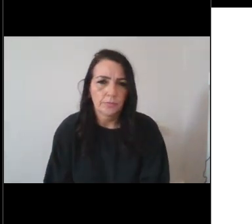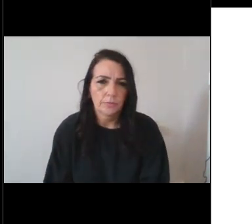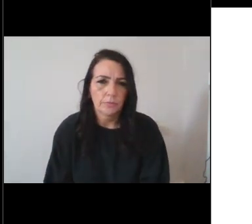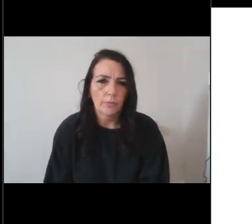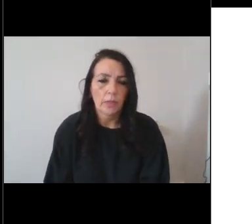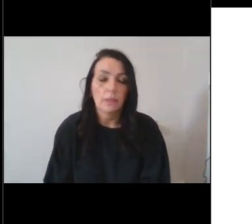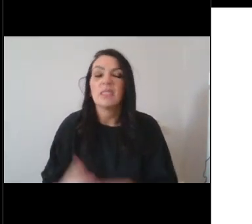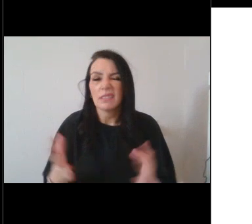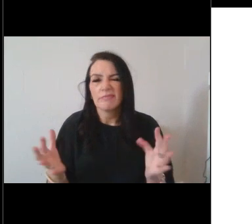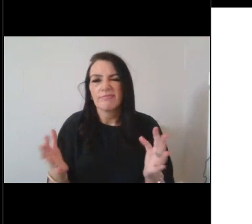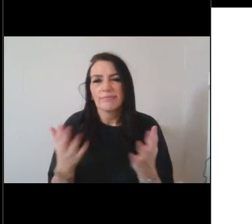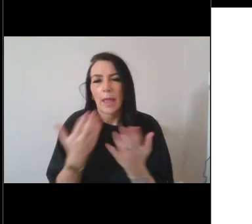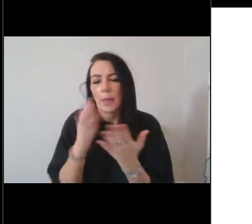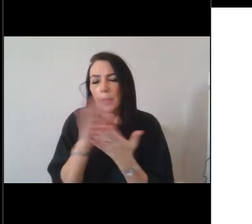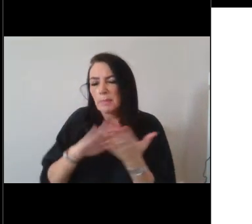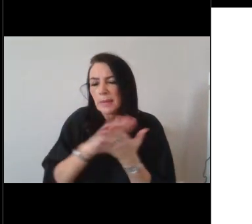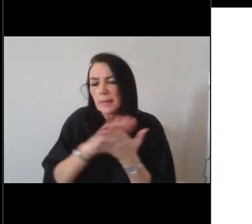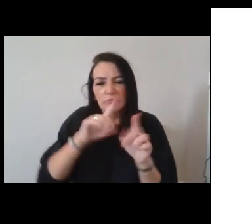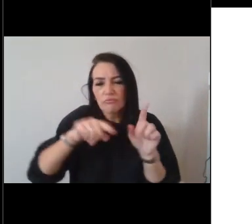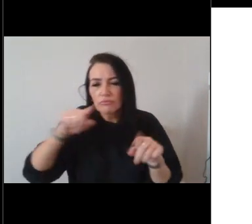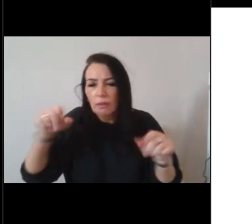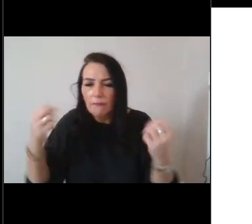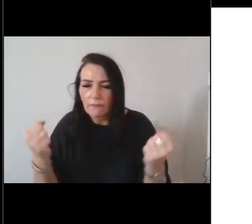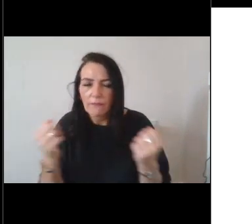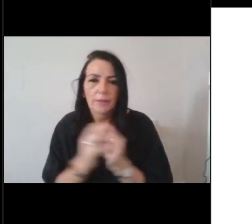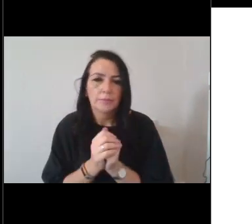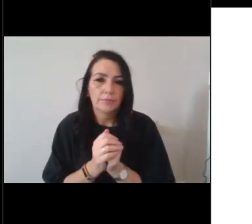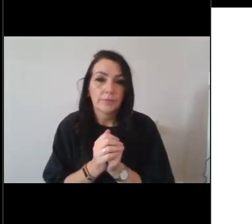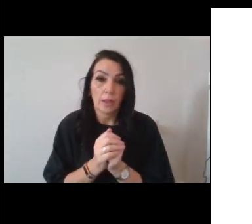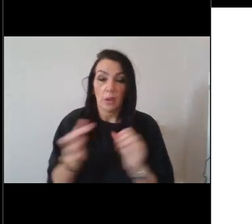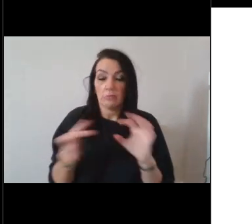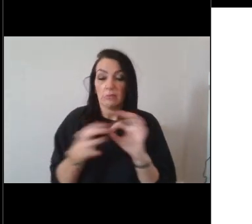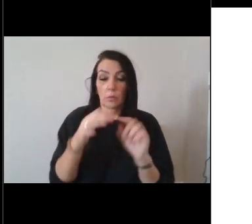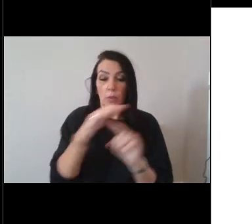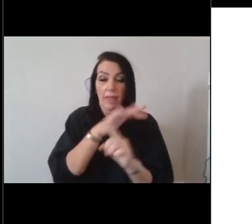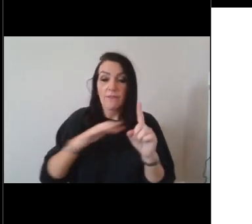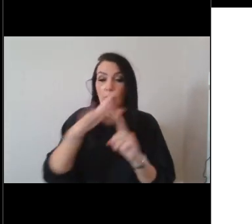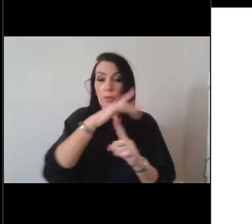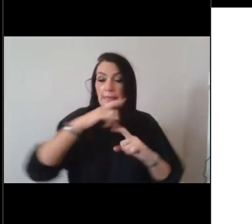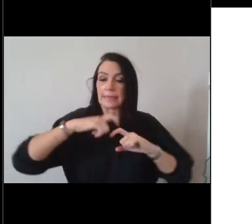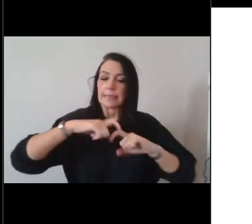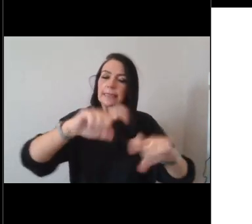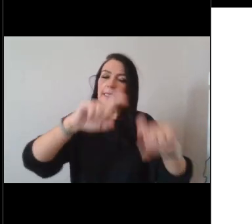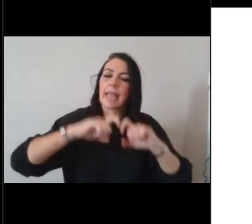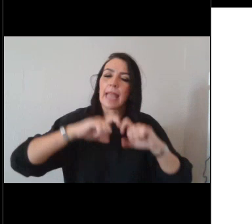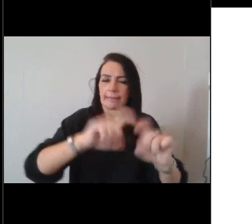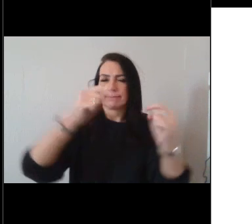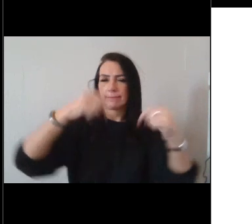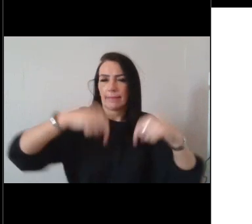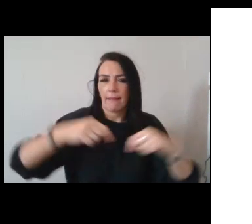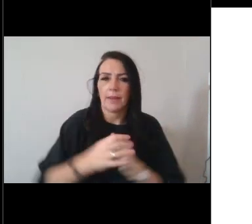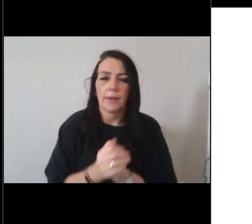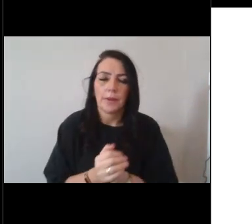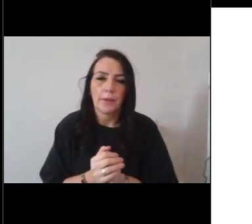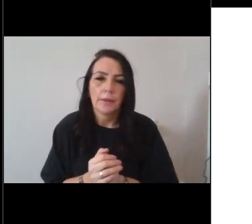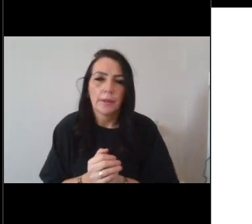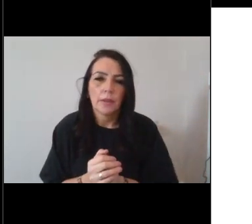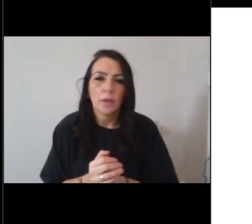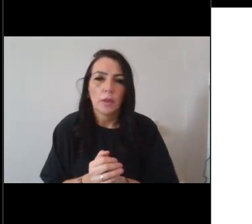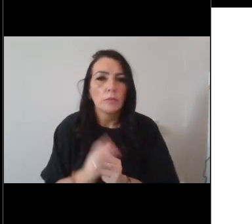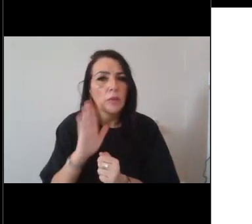context. Our context at Energy Saving Trust is environmental sustainability. And you might have heard or seen the term